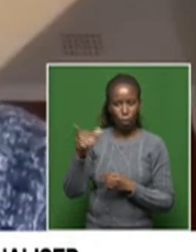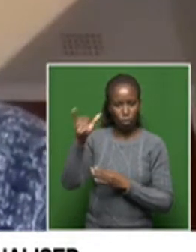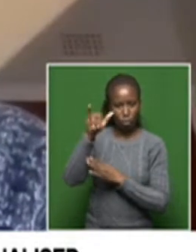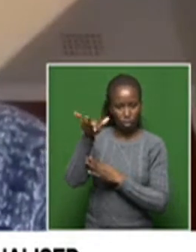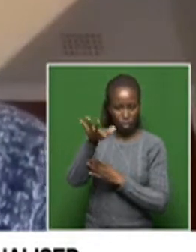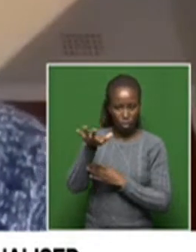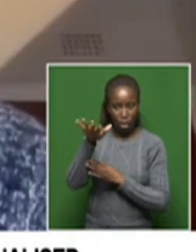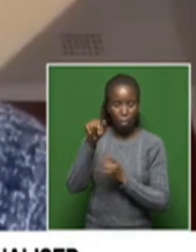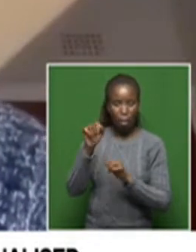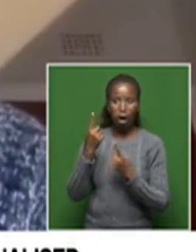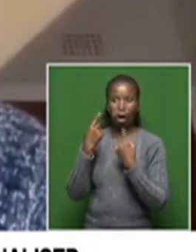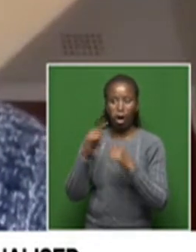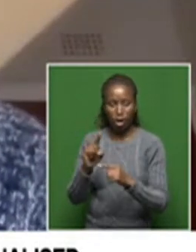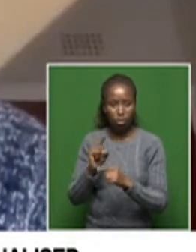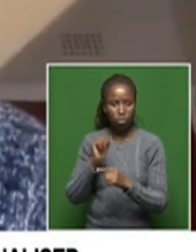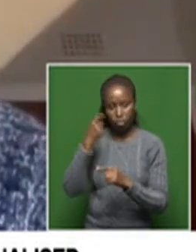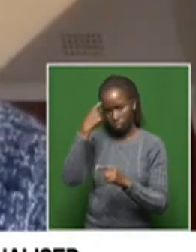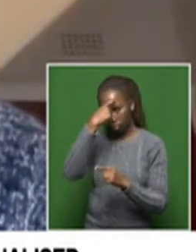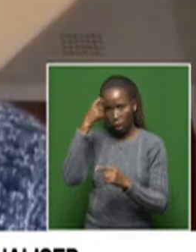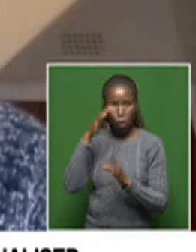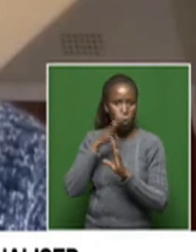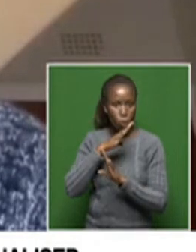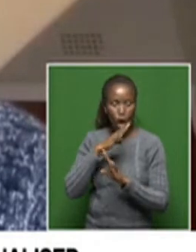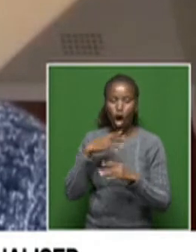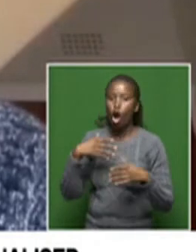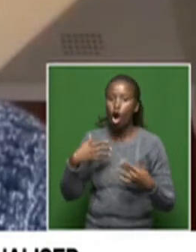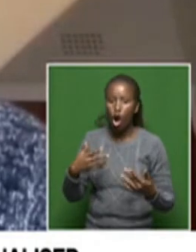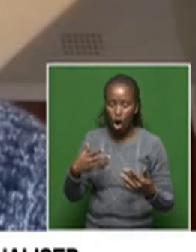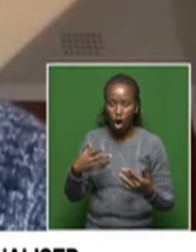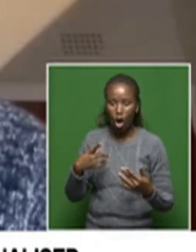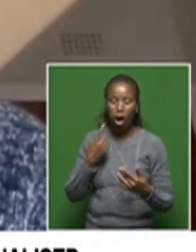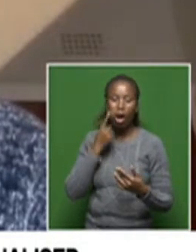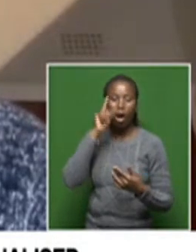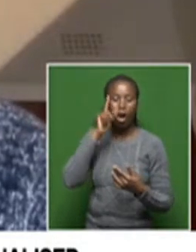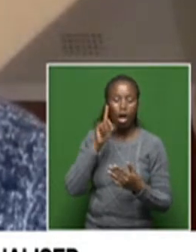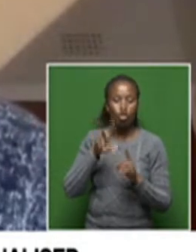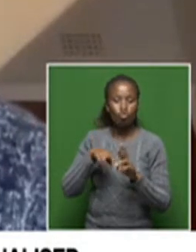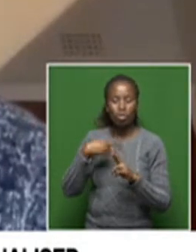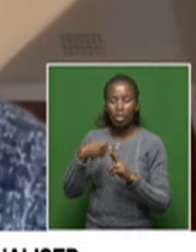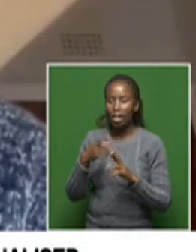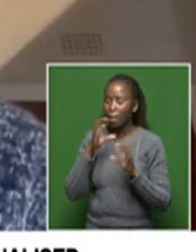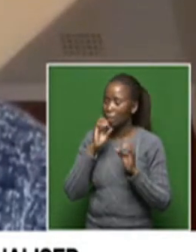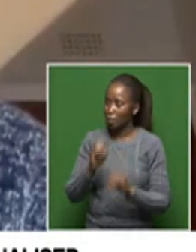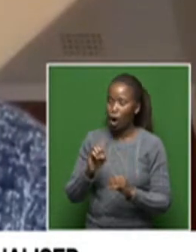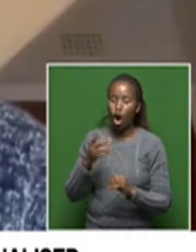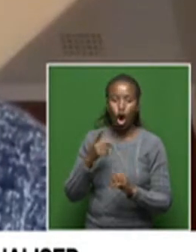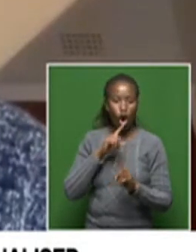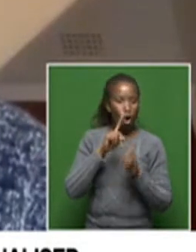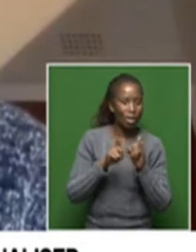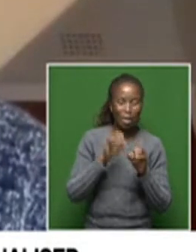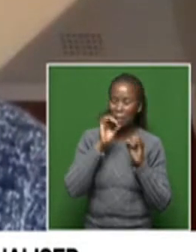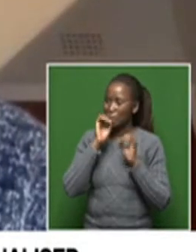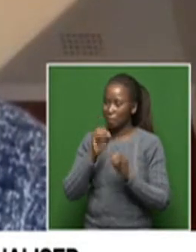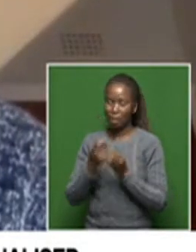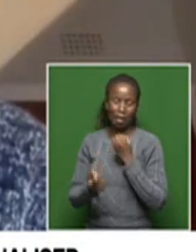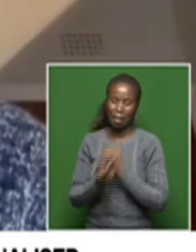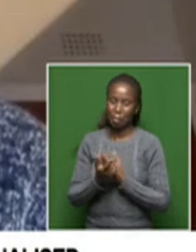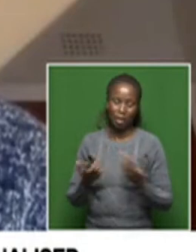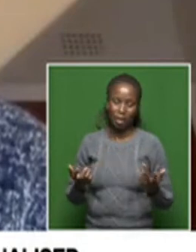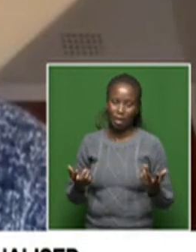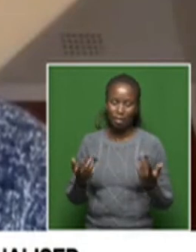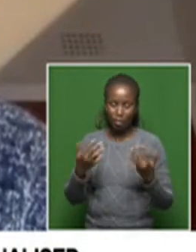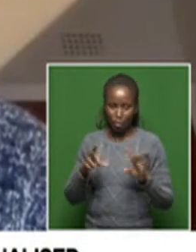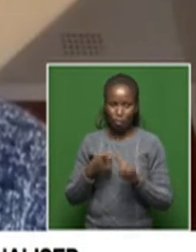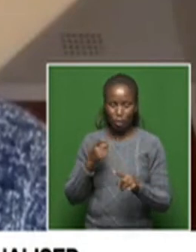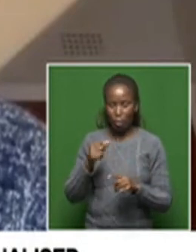being screened or asked to show their PC results or even required to complete the health questionnaire. We have noted visitors from India, Pakistan,